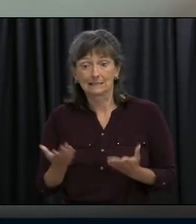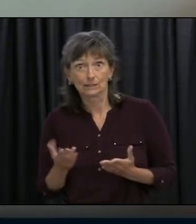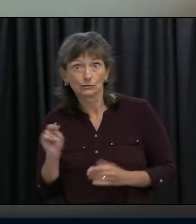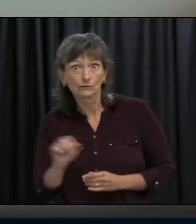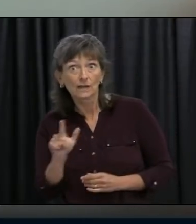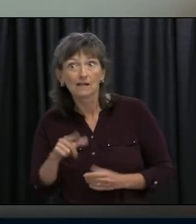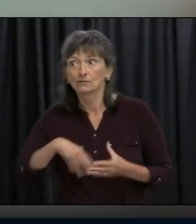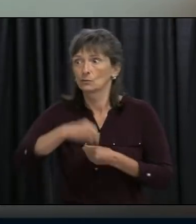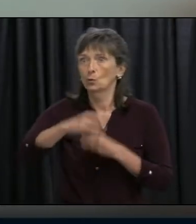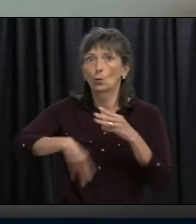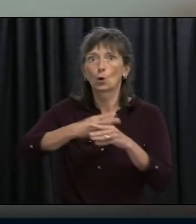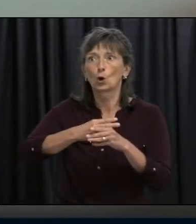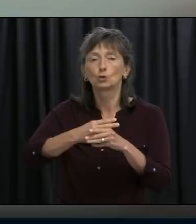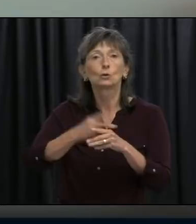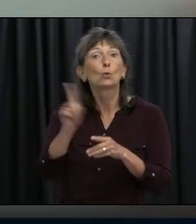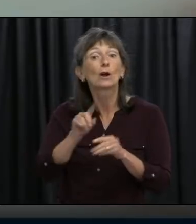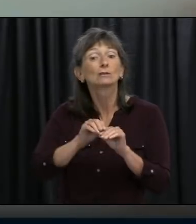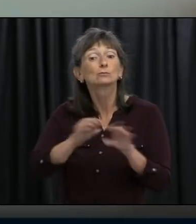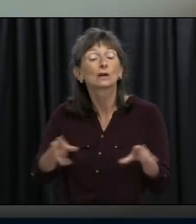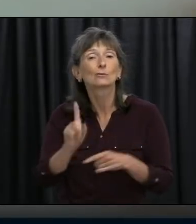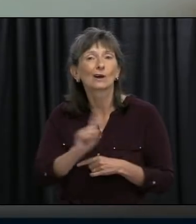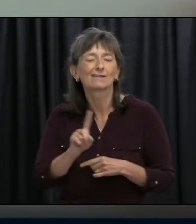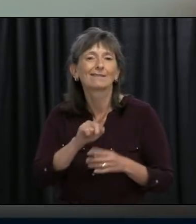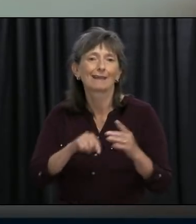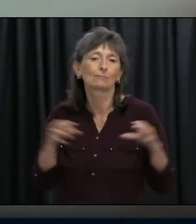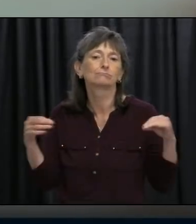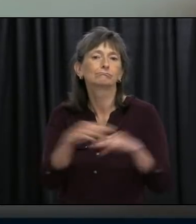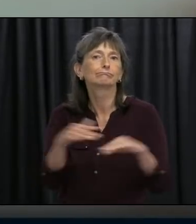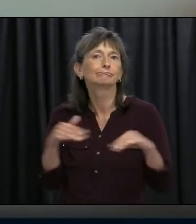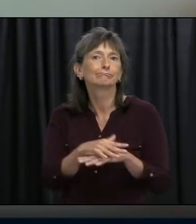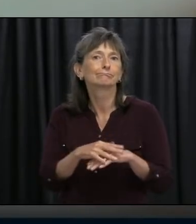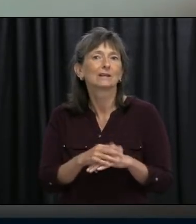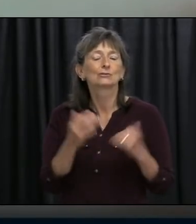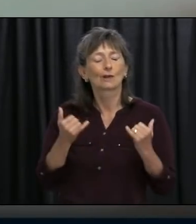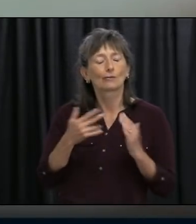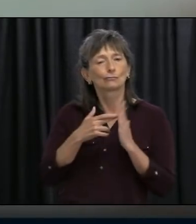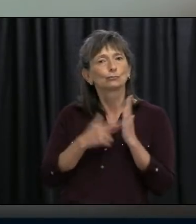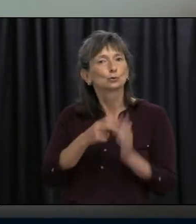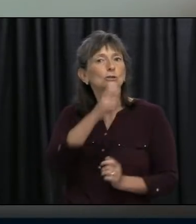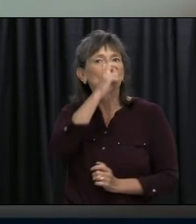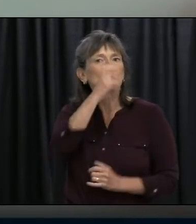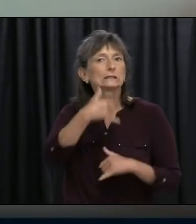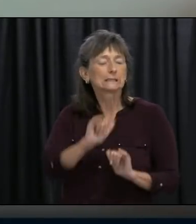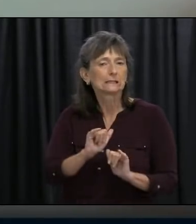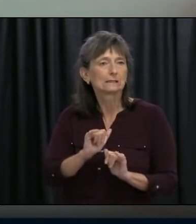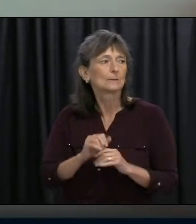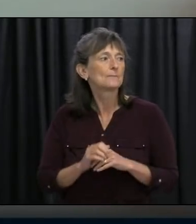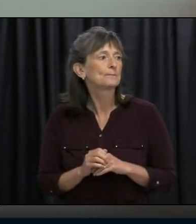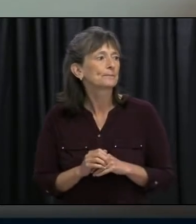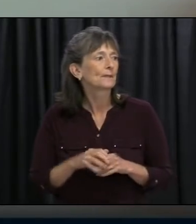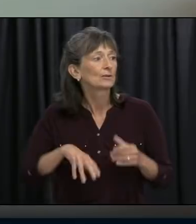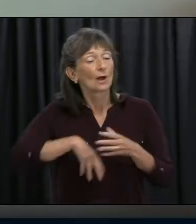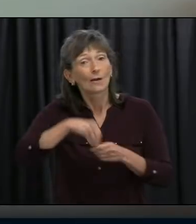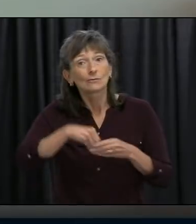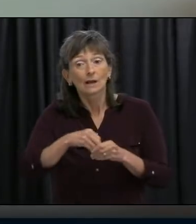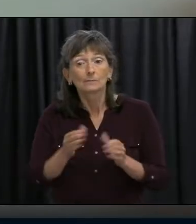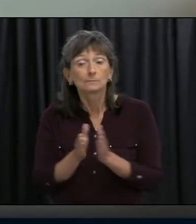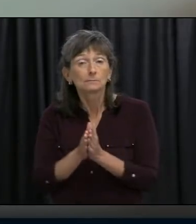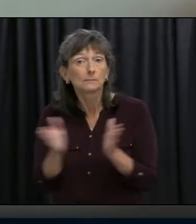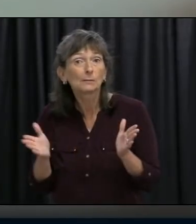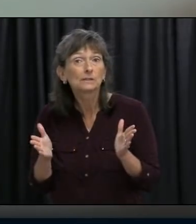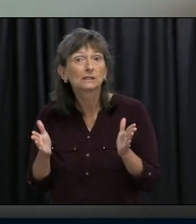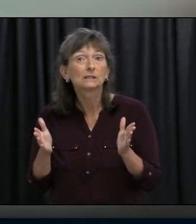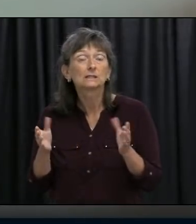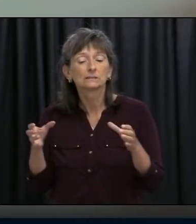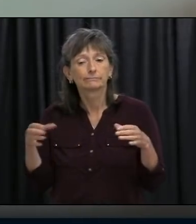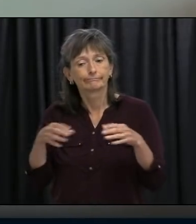in the world. Unlike restaurants or other physically distant gatherings of people in public spaces, these types of